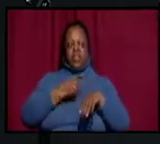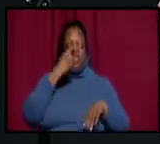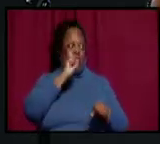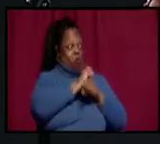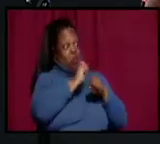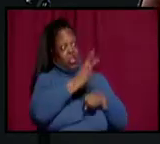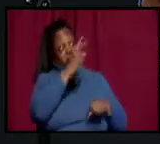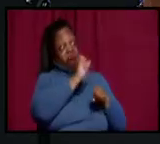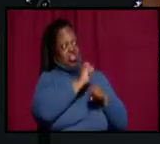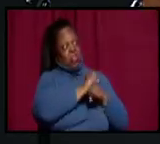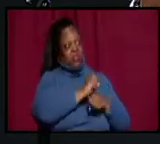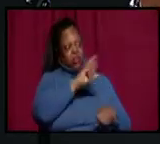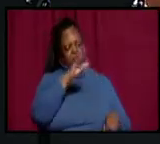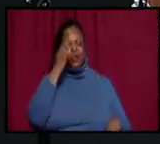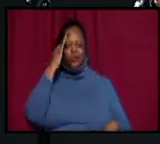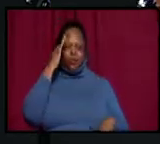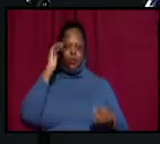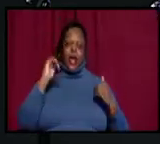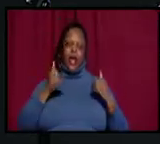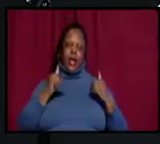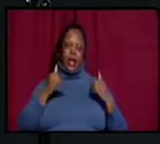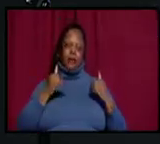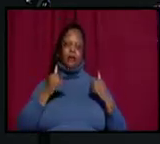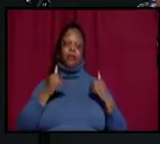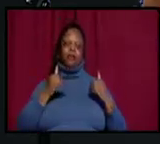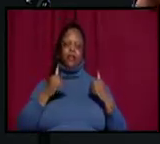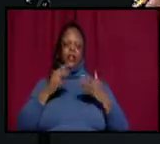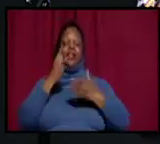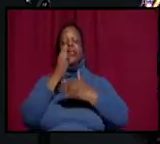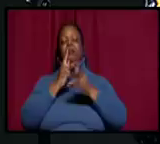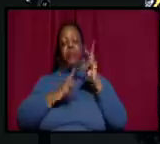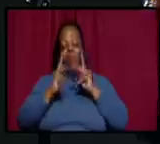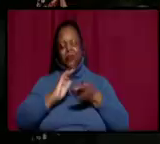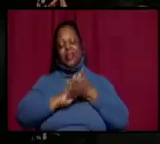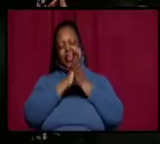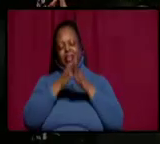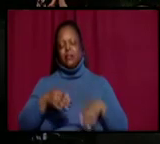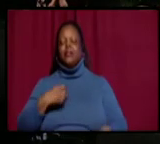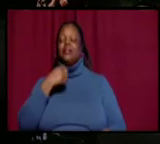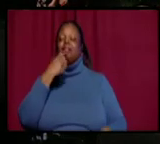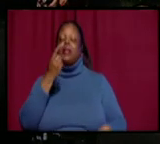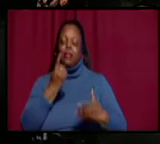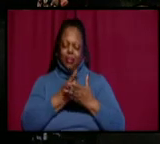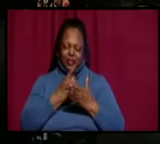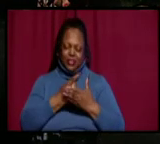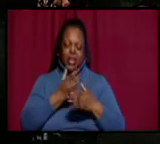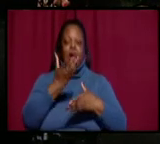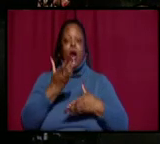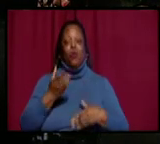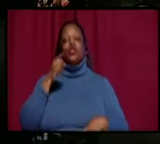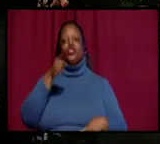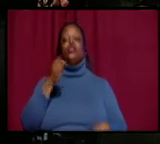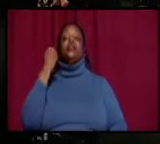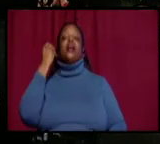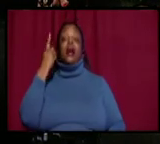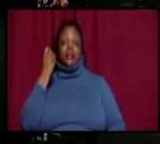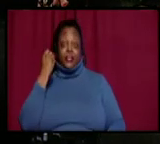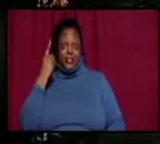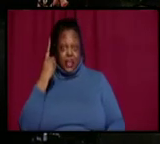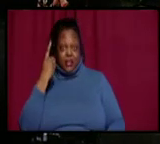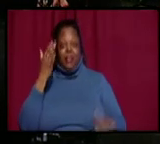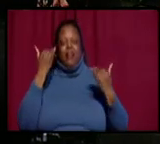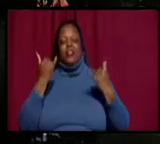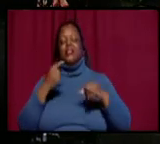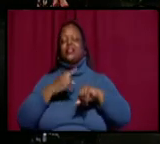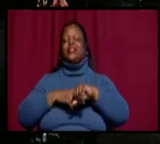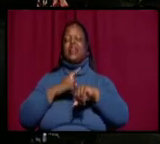two jobs, you know how y'all can get sometimes. Yeah. So, you know, I want you to understand that this